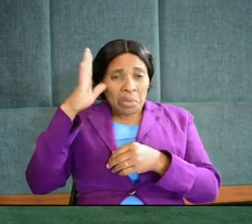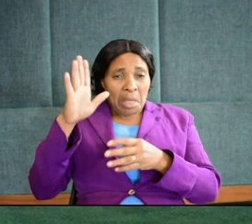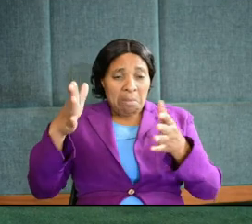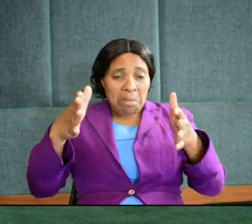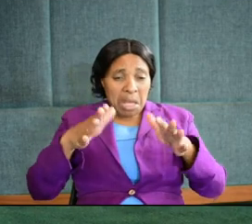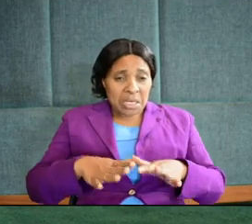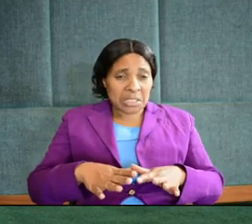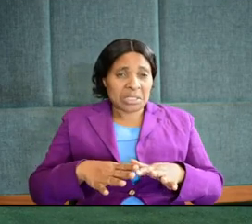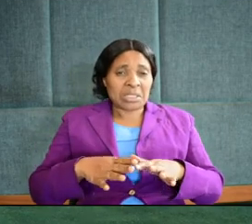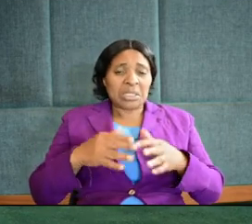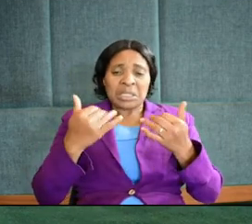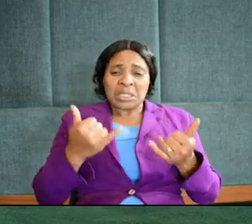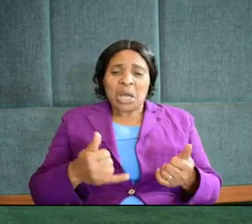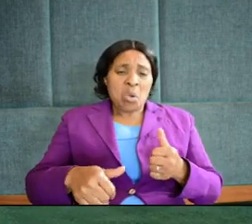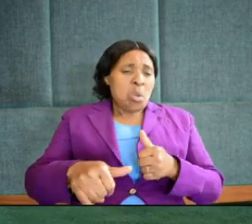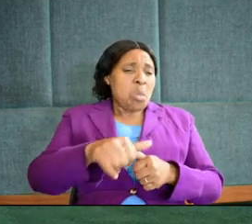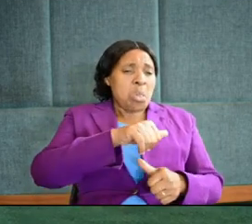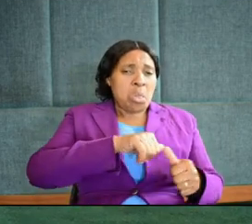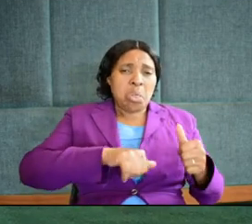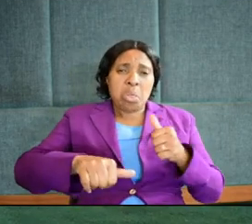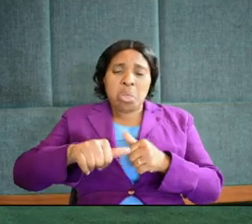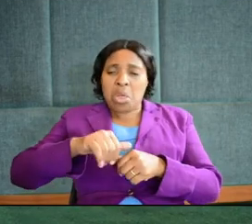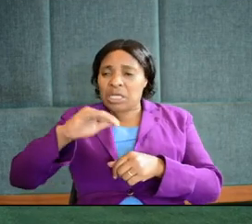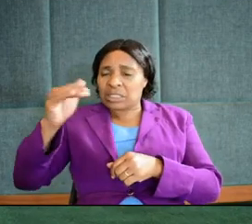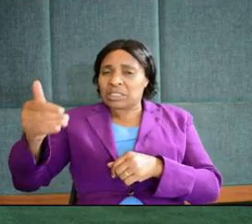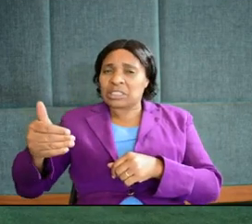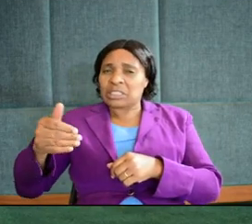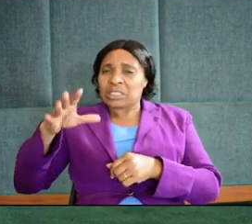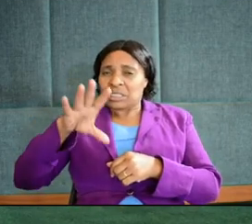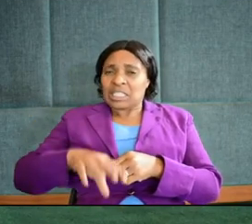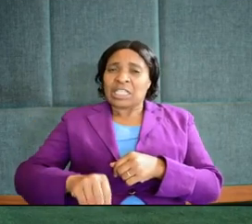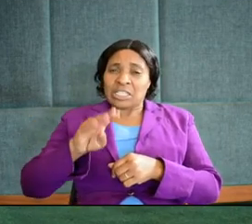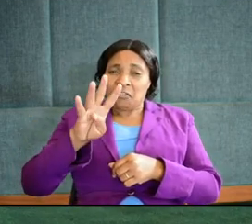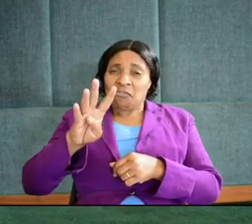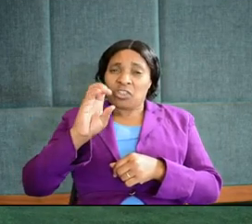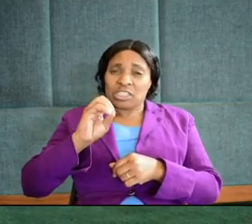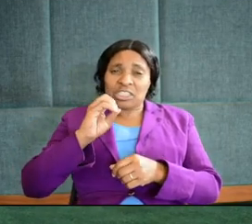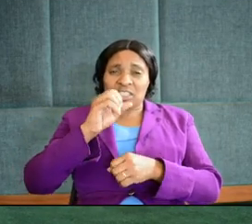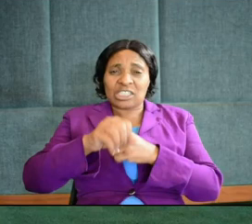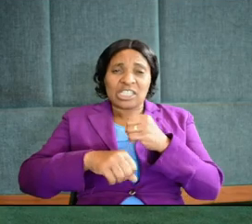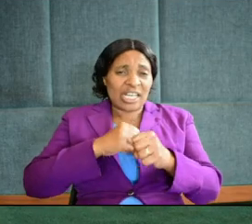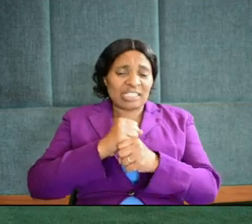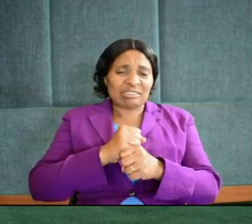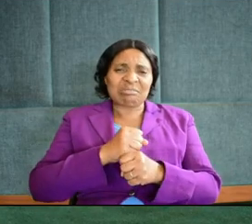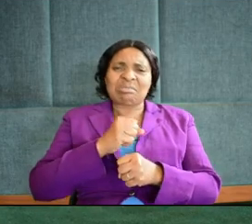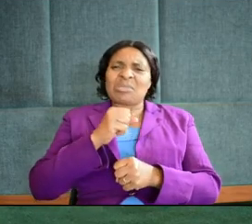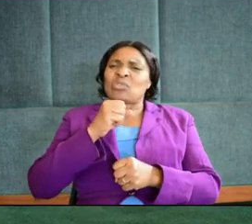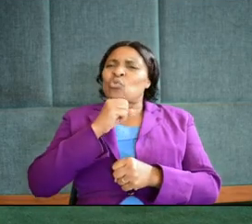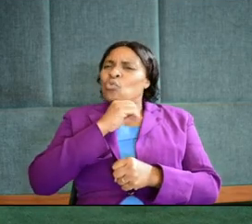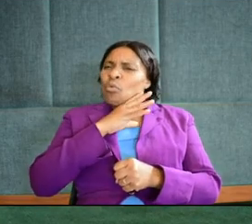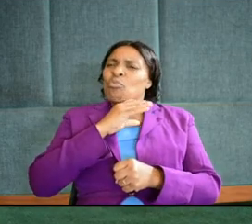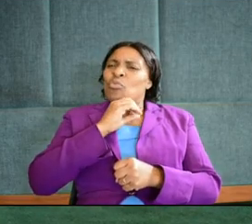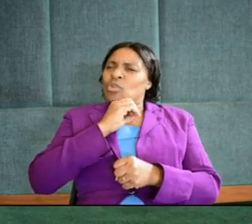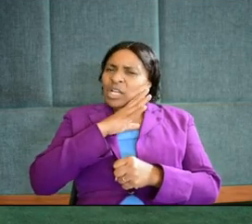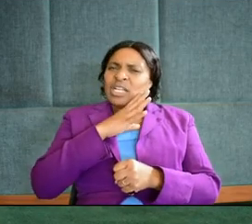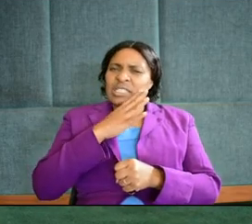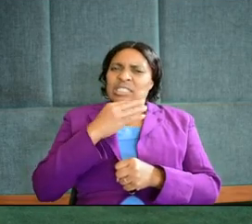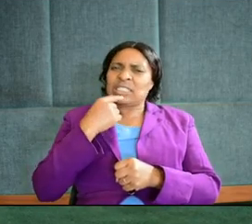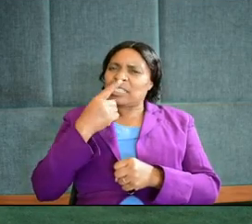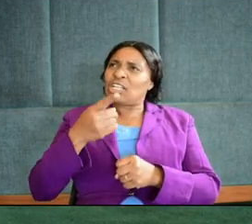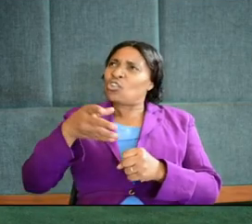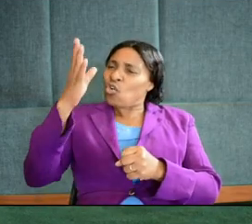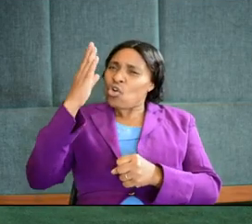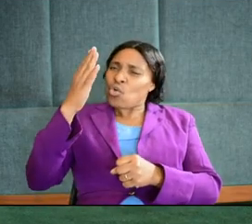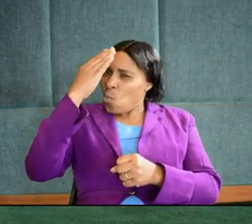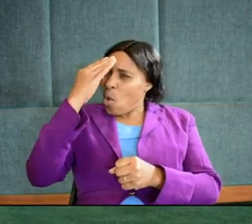Now they're going around the city. They've taken 40 years, and they murmur and tell God, why did you bring us out here